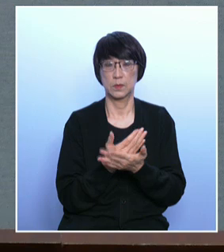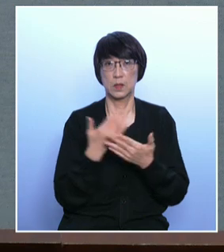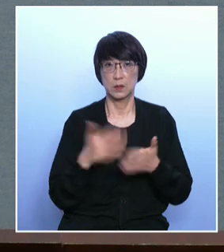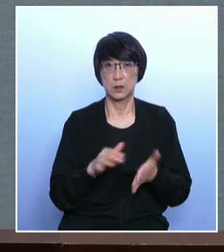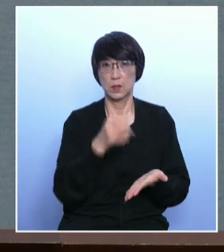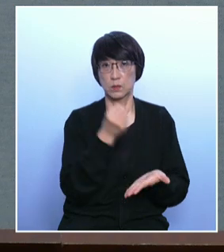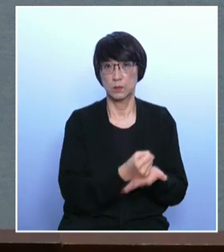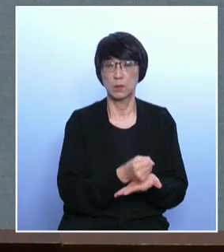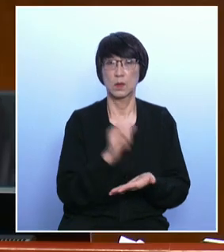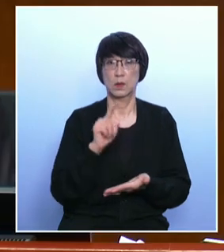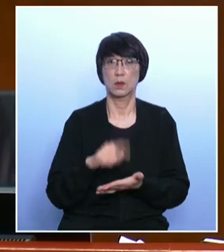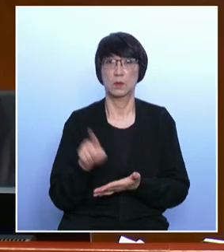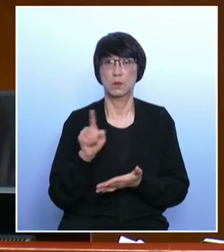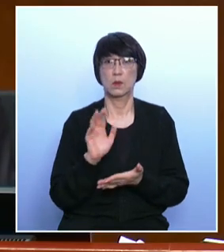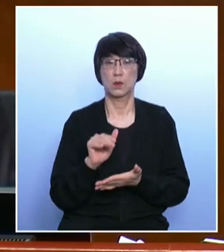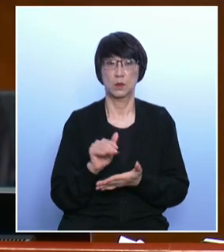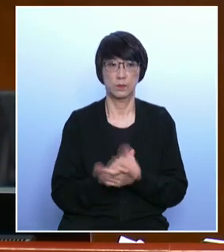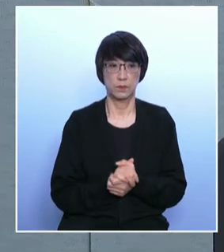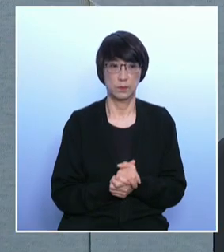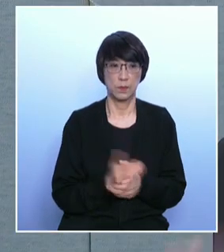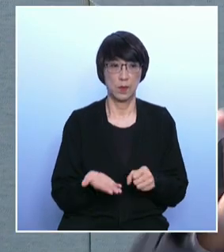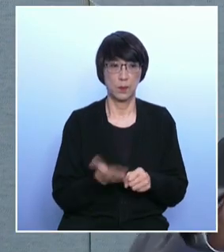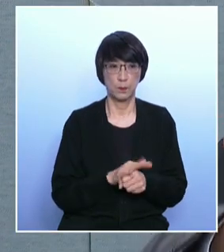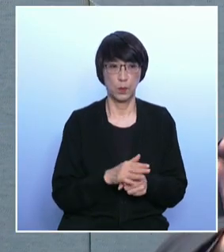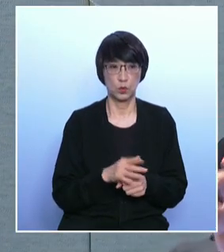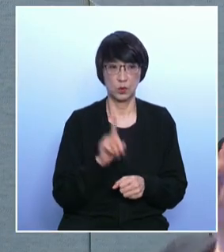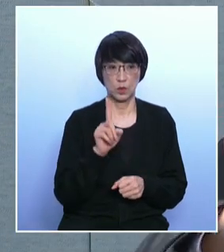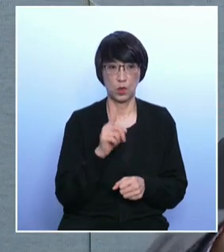standards set by us to gain accreditation.